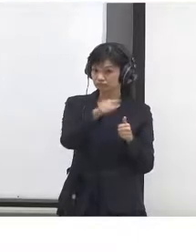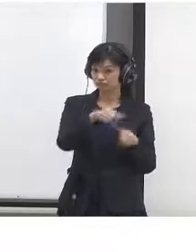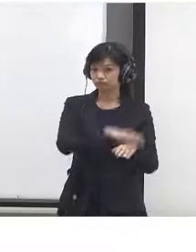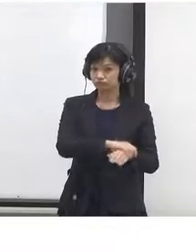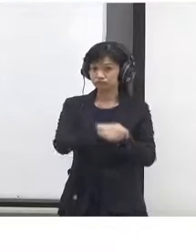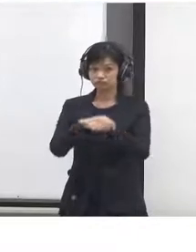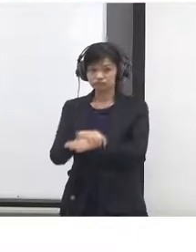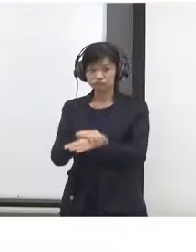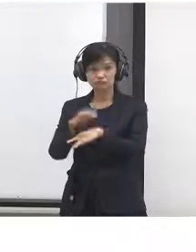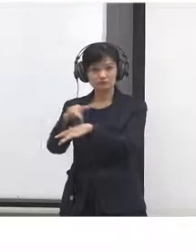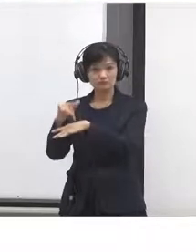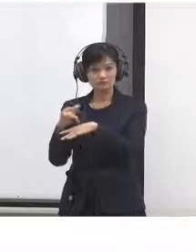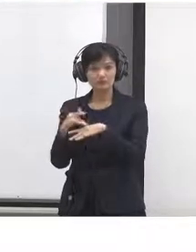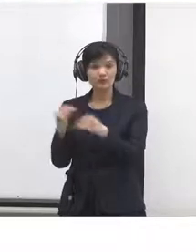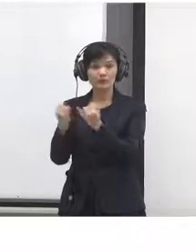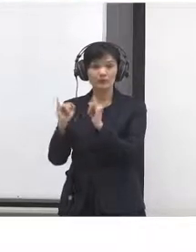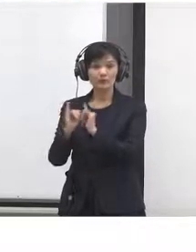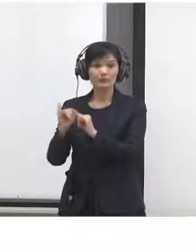male participate?